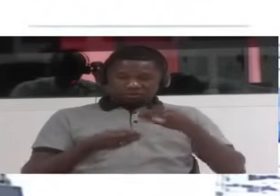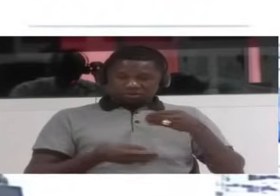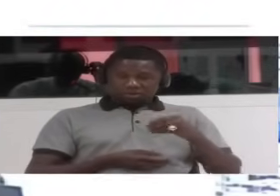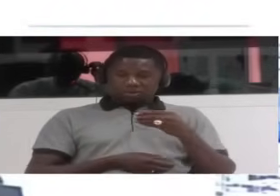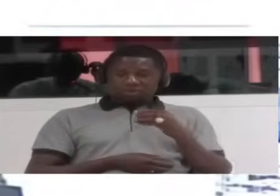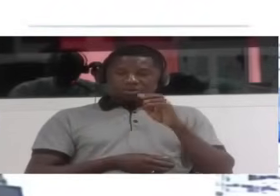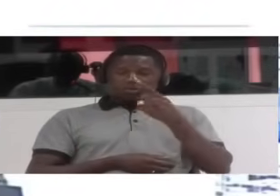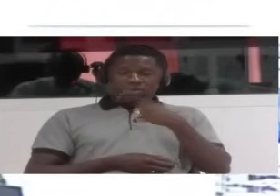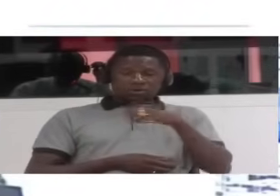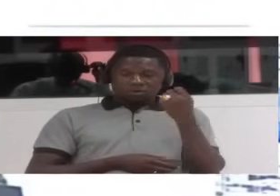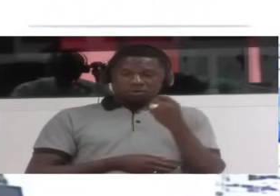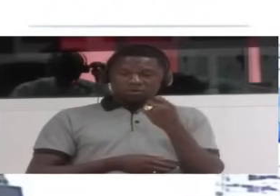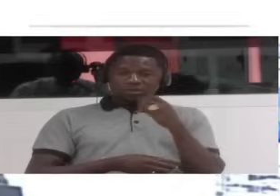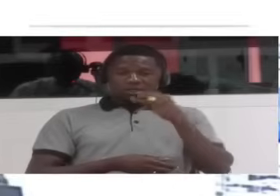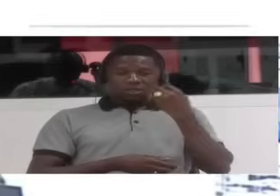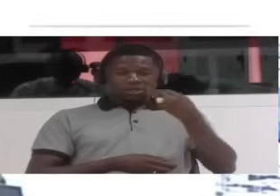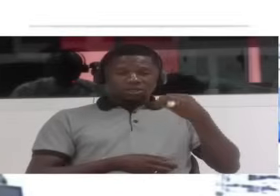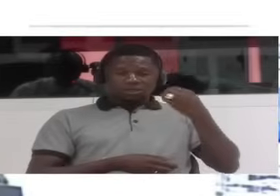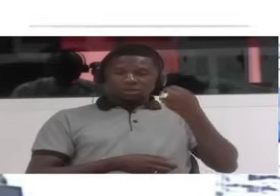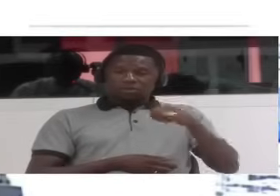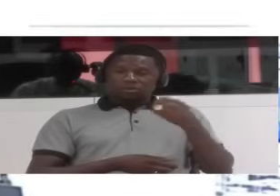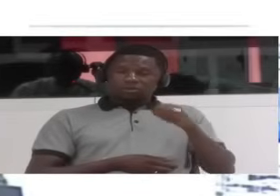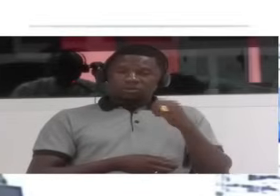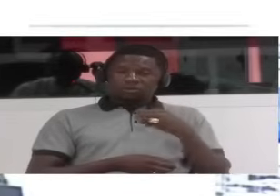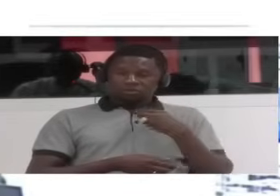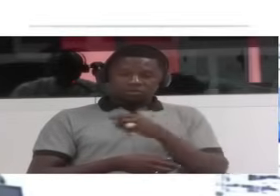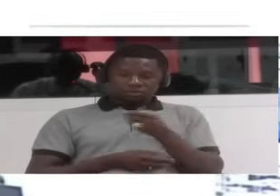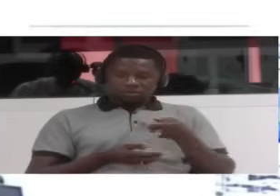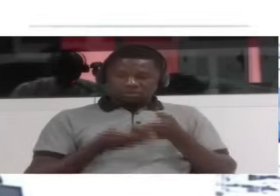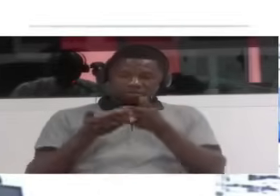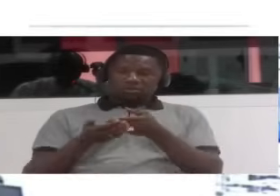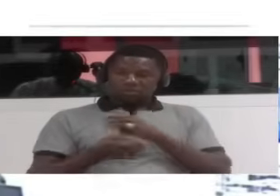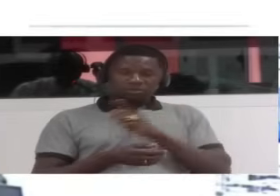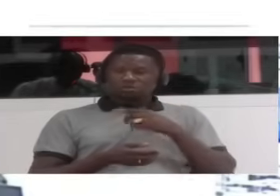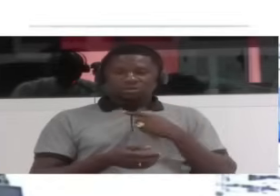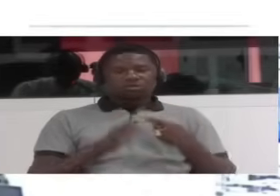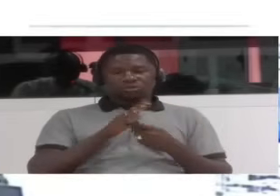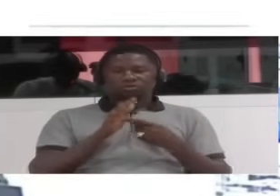He gave it to me. He told me that it's not necessary for me to die with this.